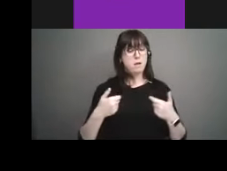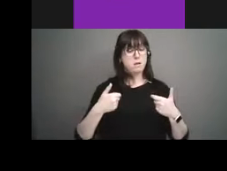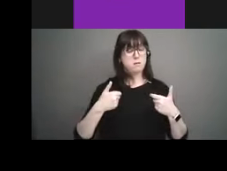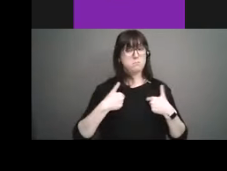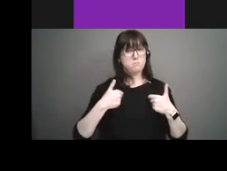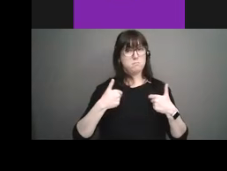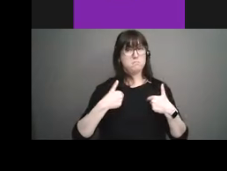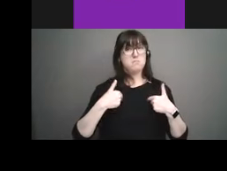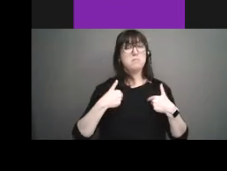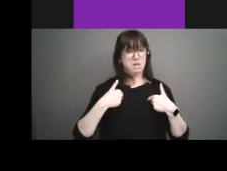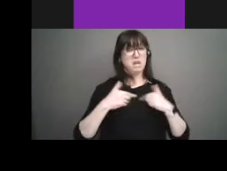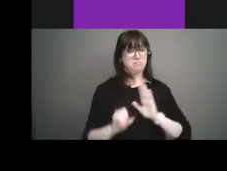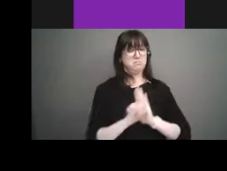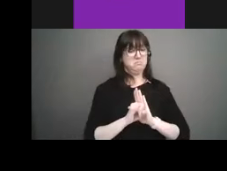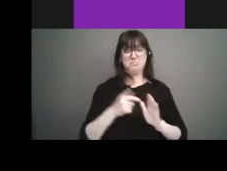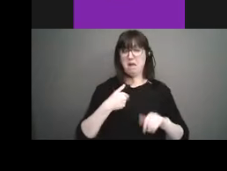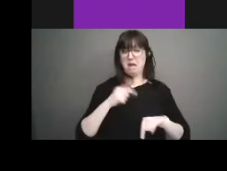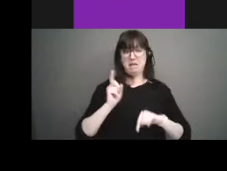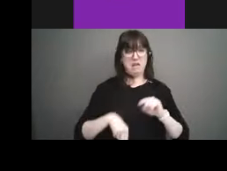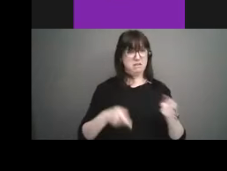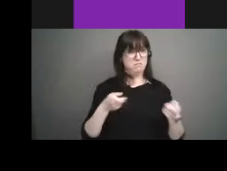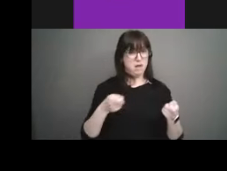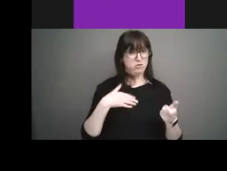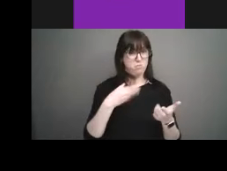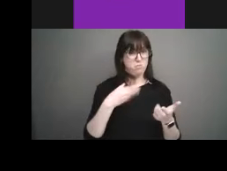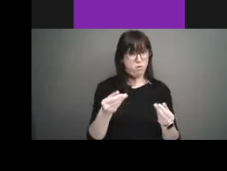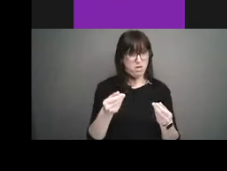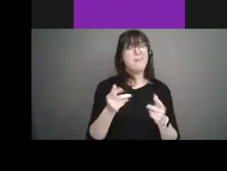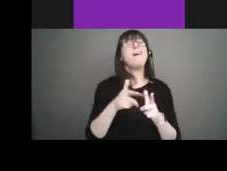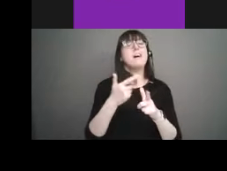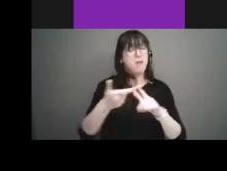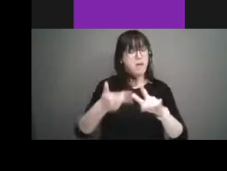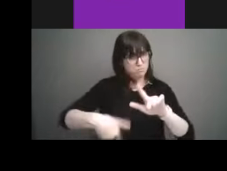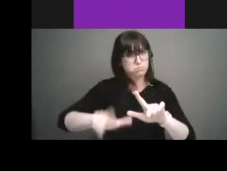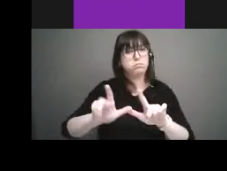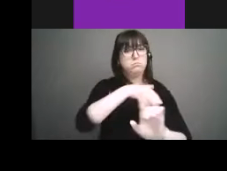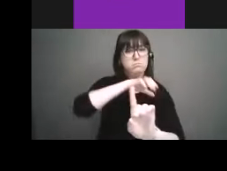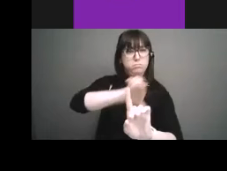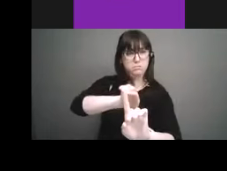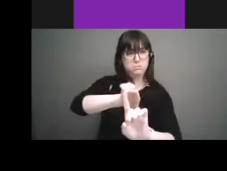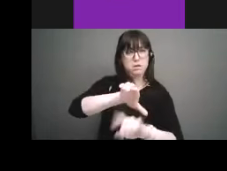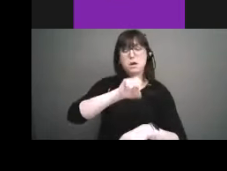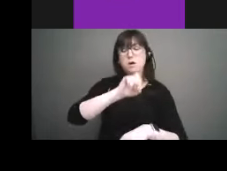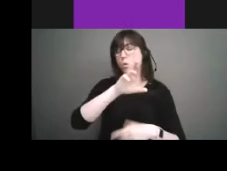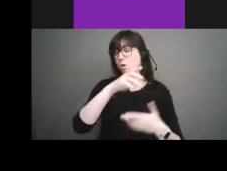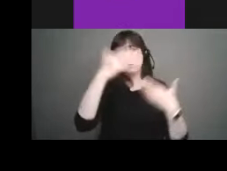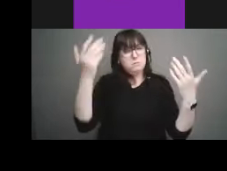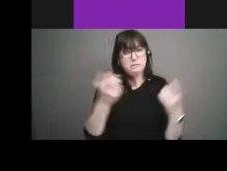am determined to be incapable of managing my property by a capacity assessor or some such